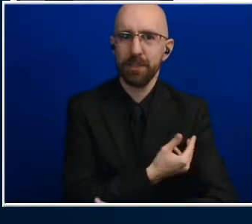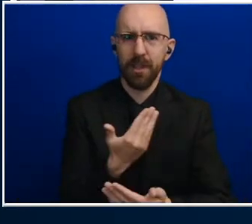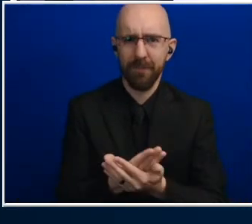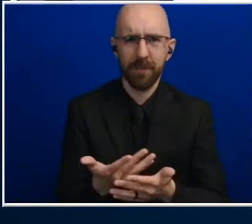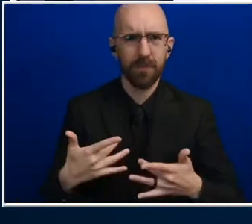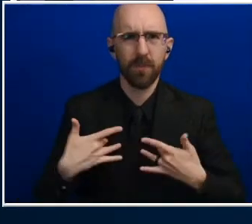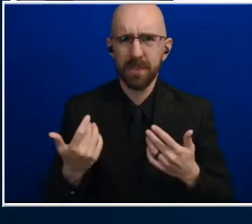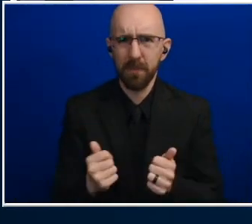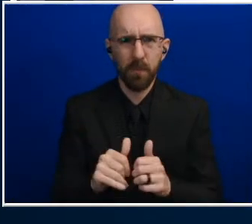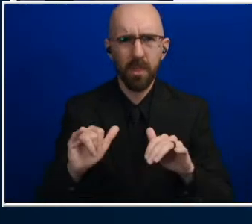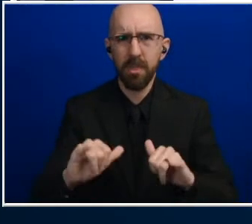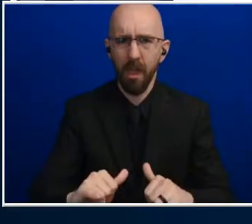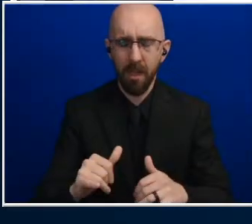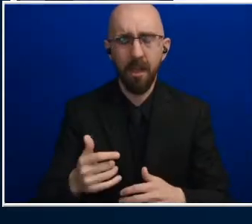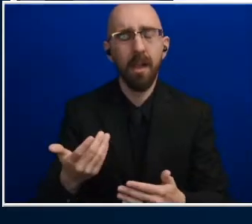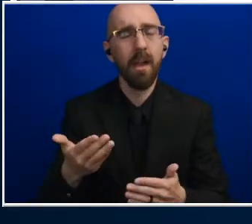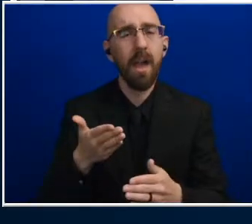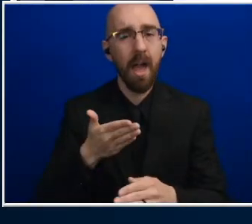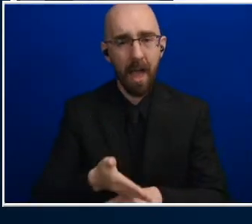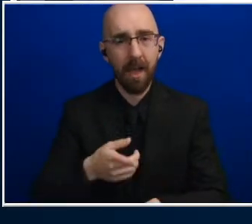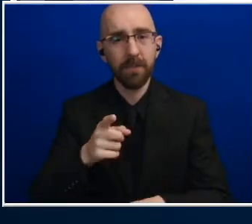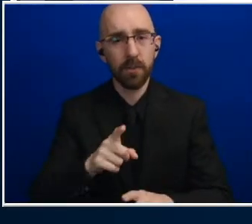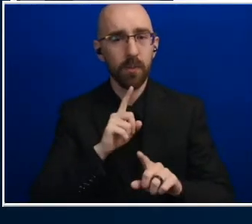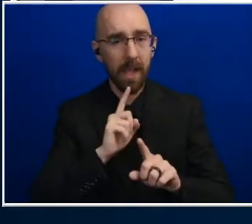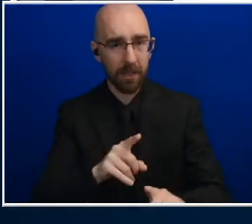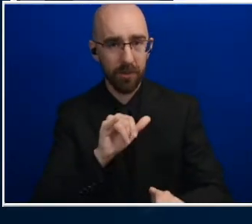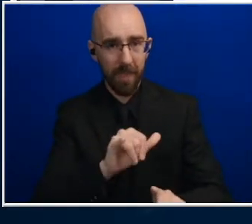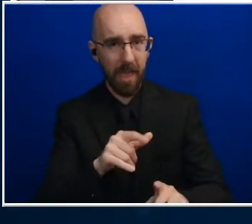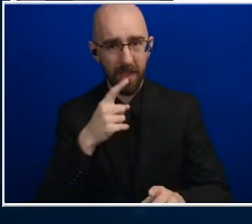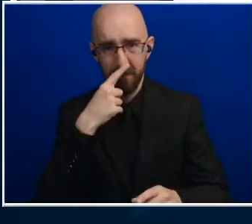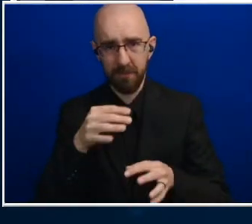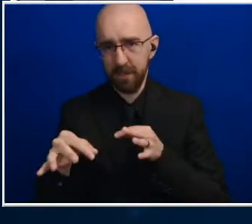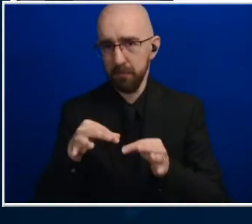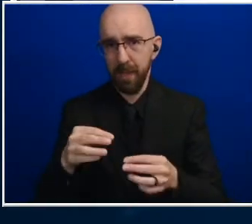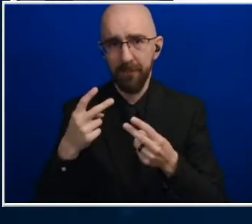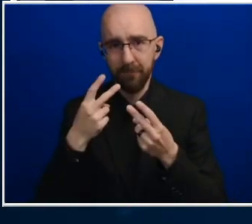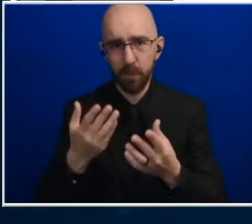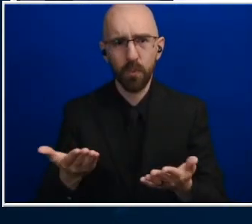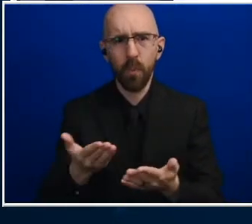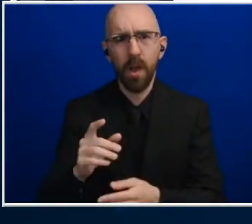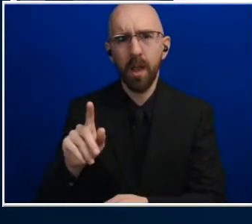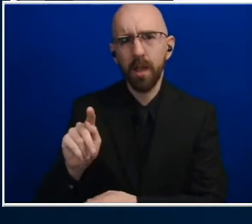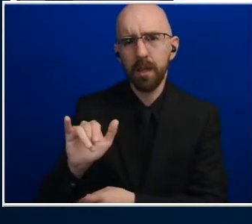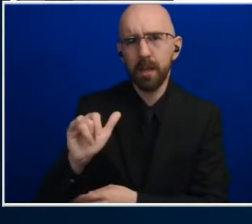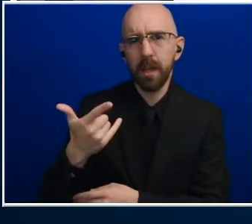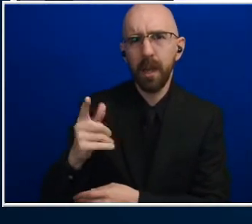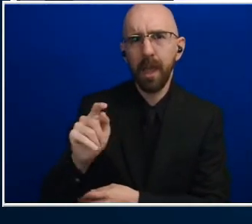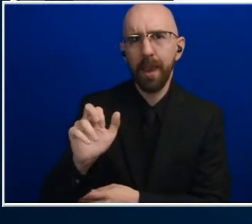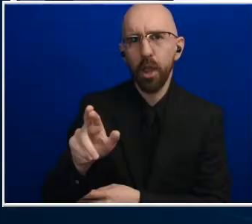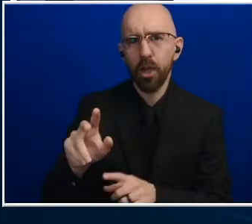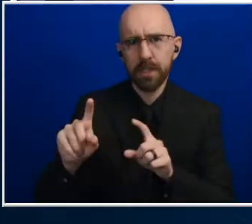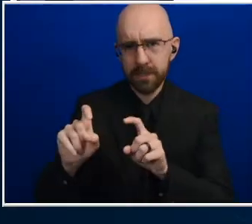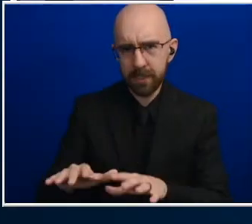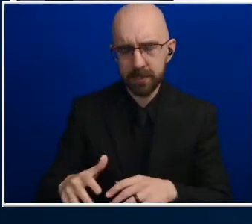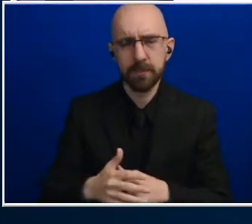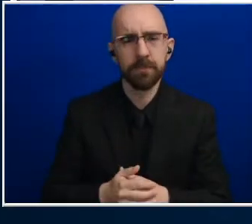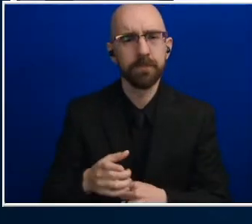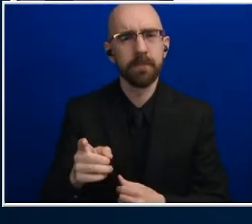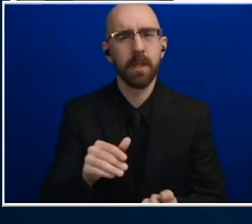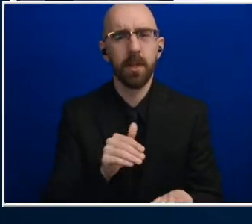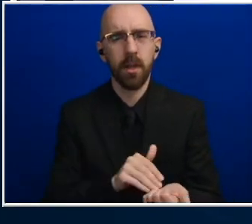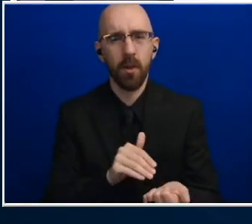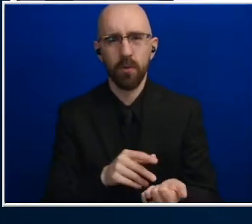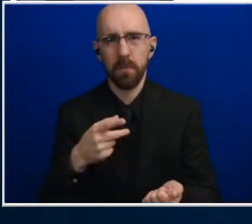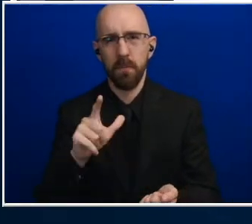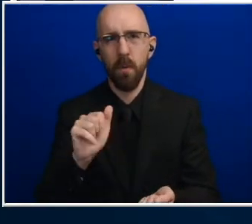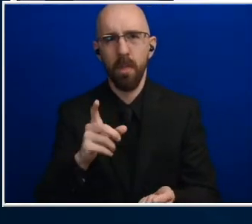then after you answer her question, can you explain to our viewers what is a titer test? Well, Dr. Poland, let's start with you, and then I'm going to flip over to